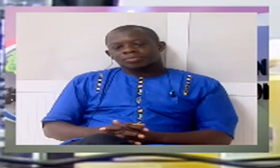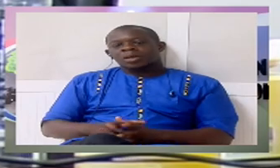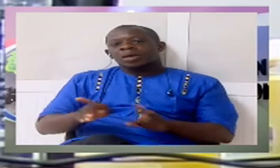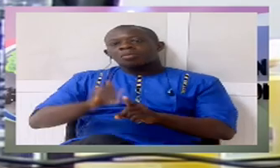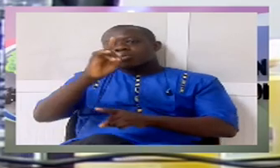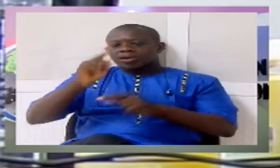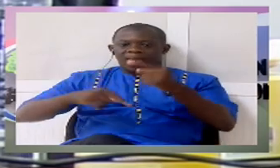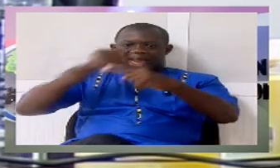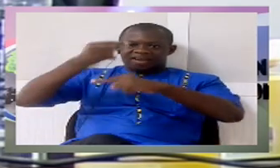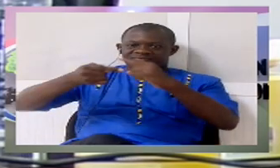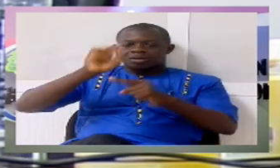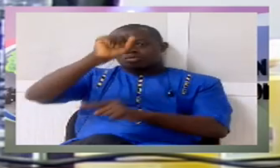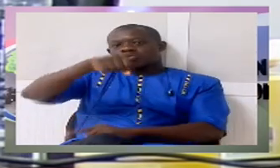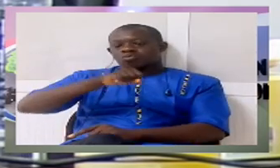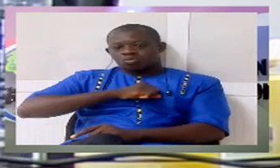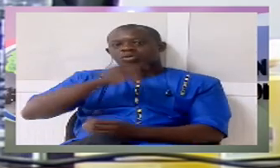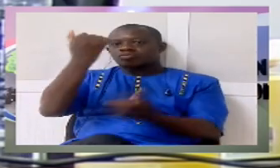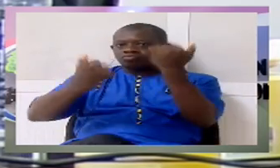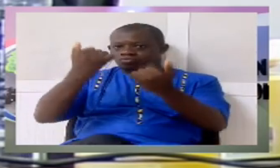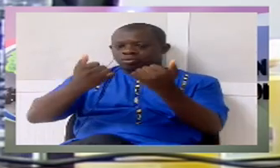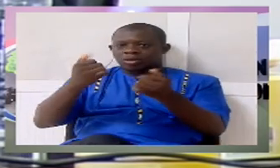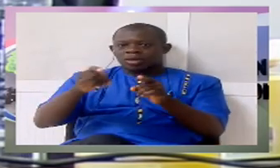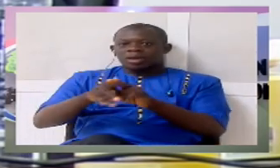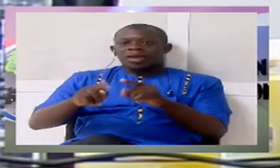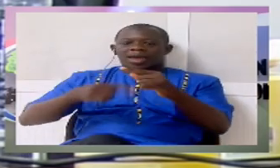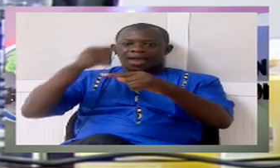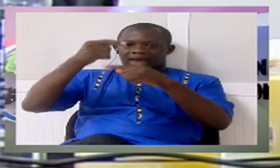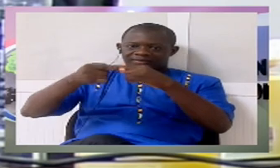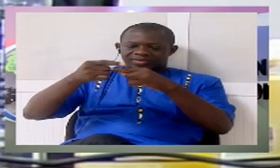after your vehicle was after the